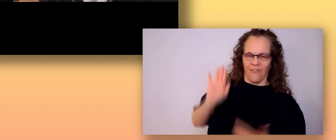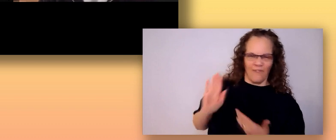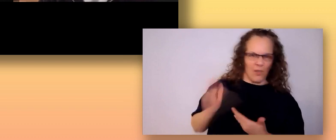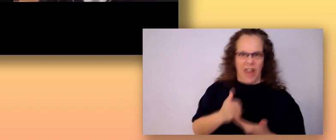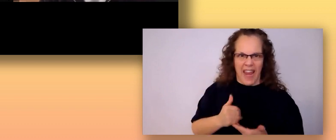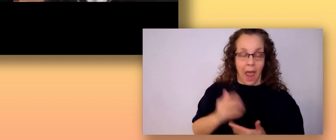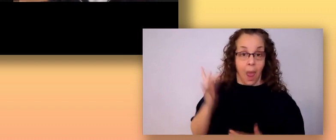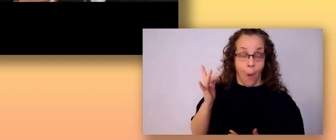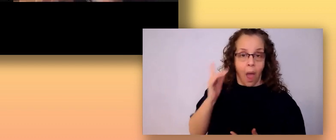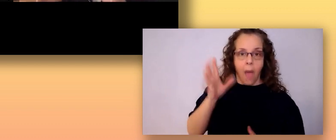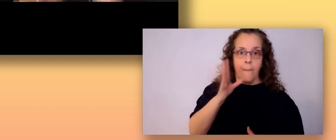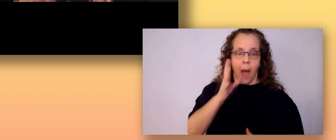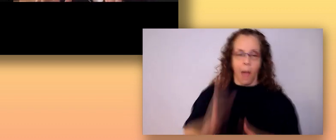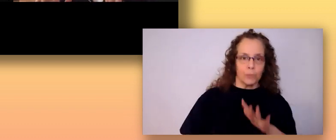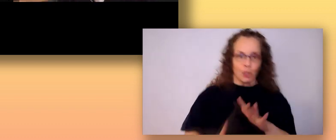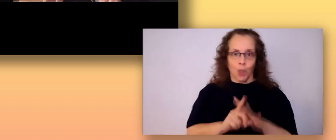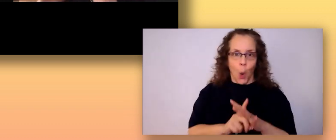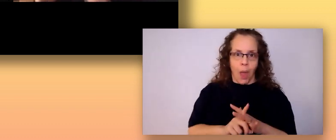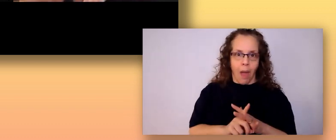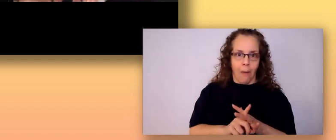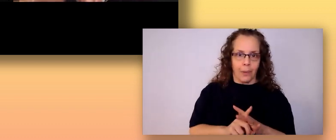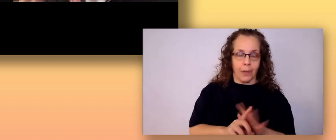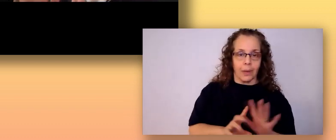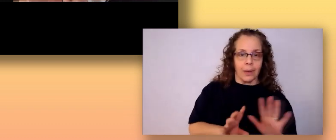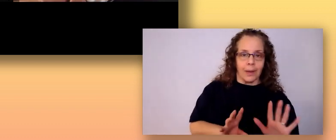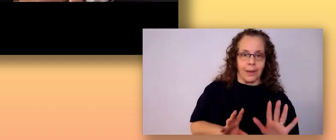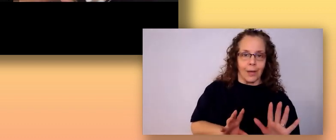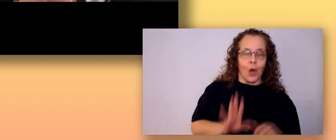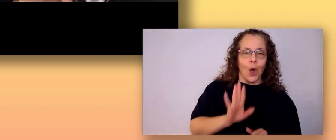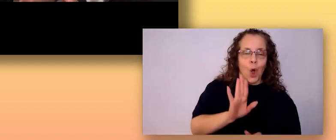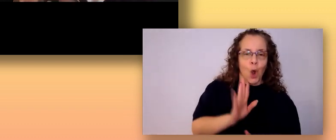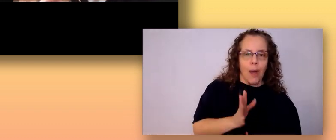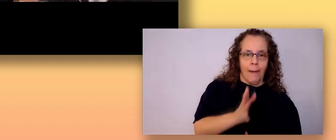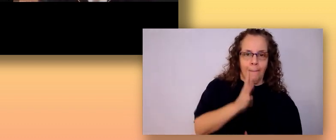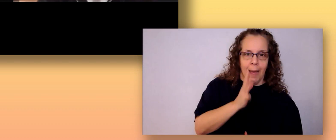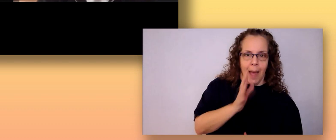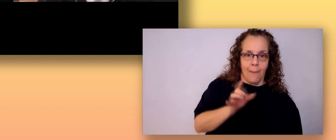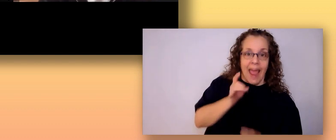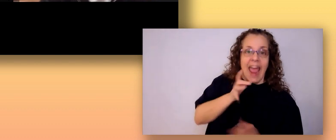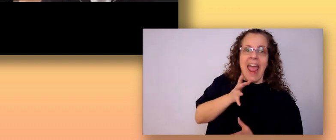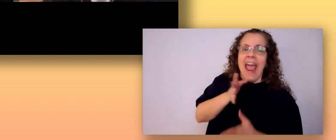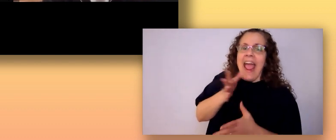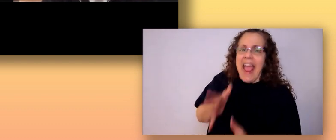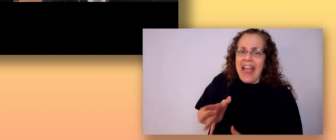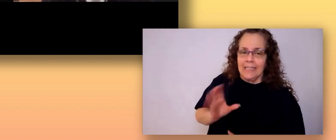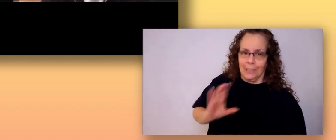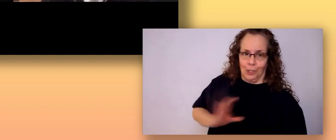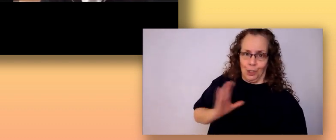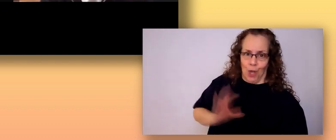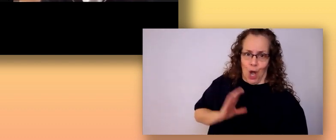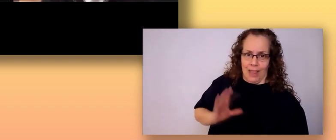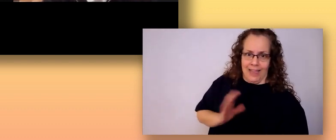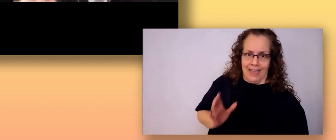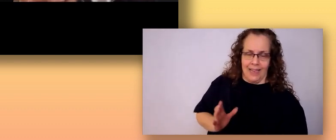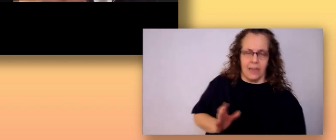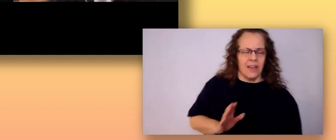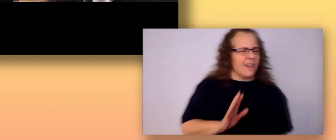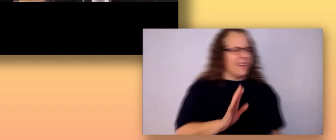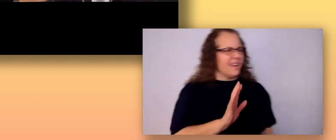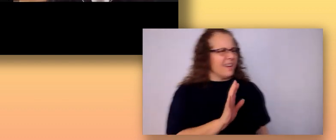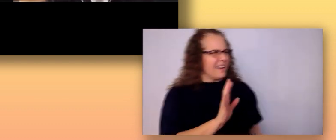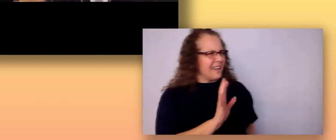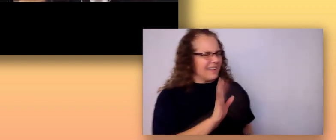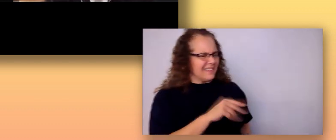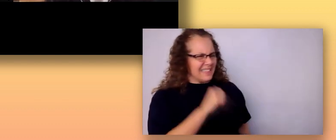mom decided to show up out of the blue. And her mom hates Charlie, by the way. Okay, but that's not